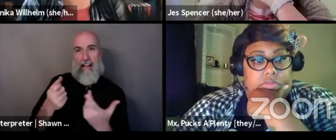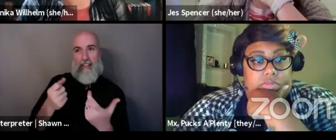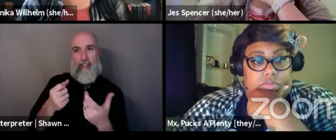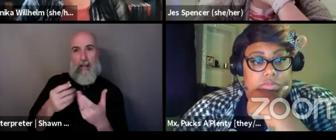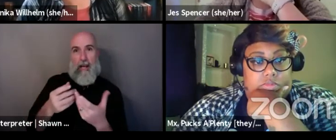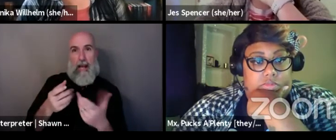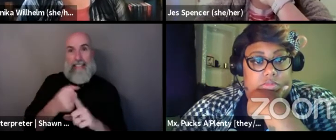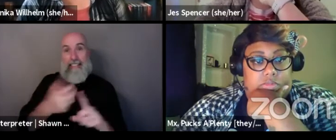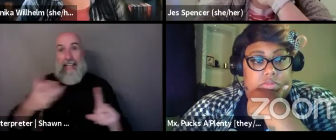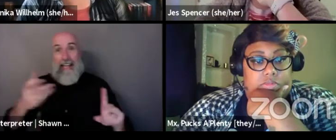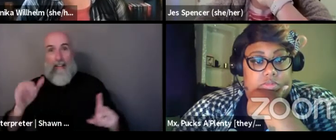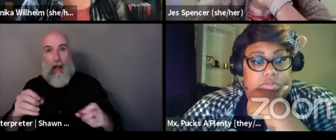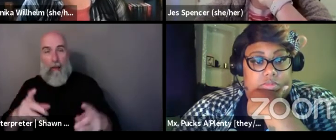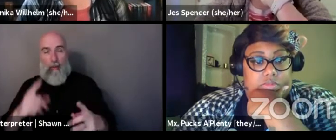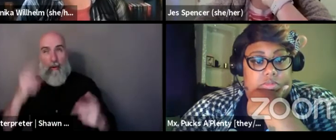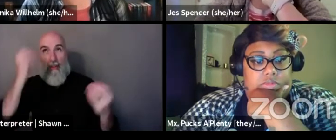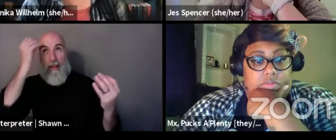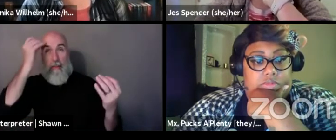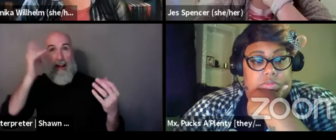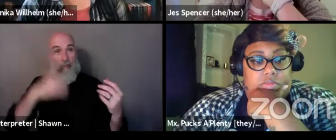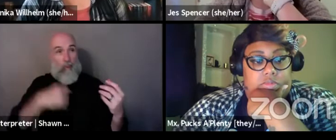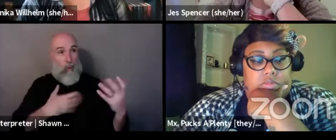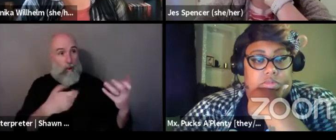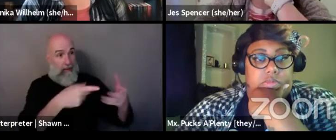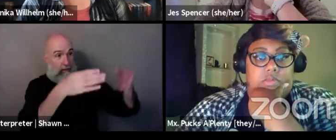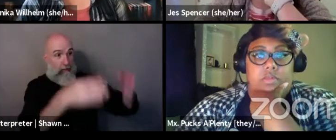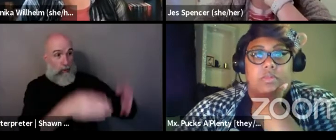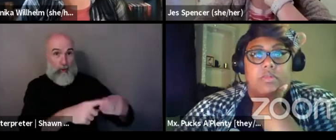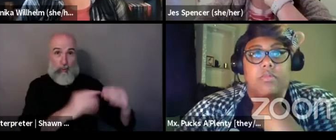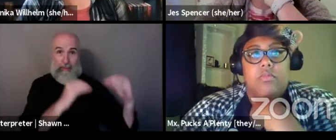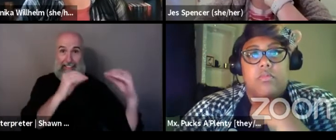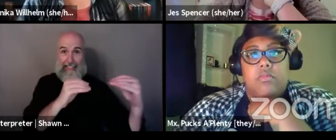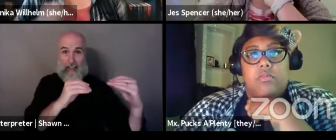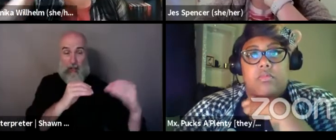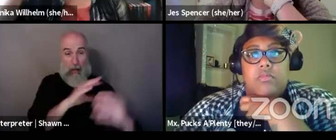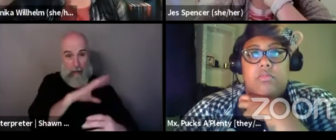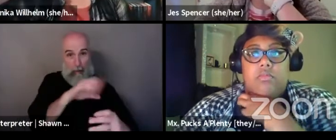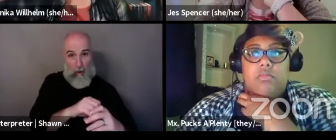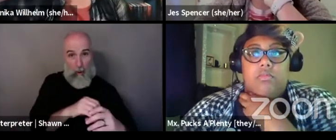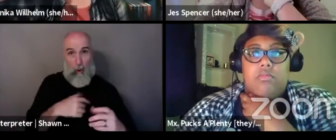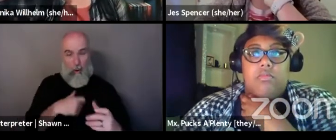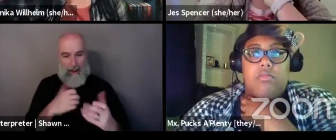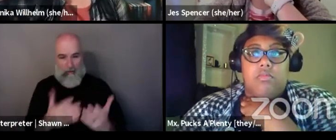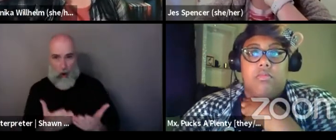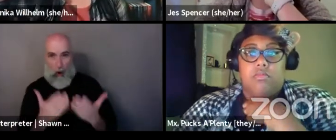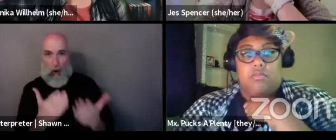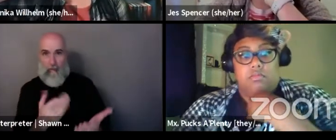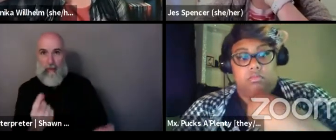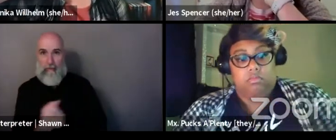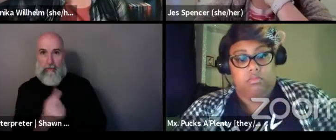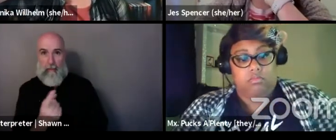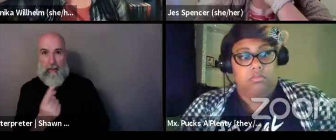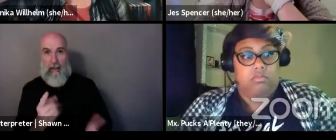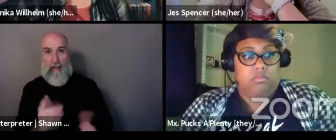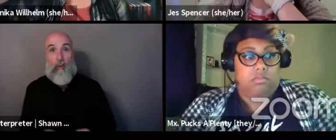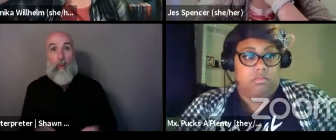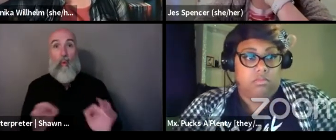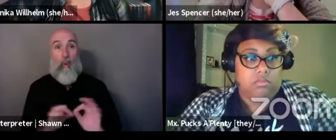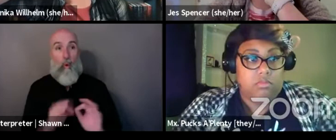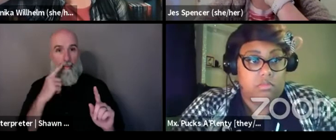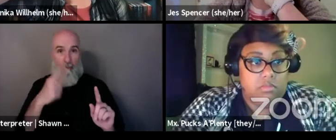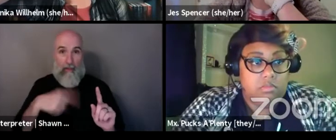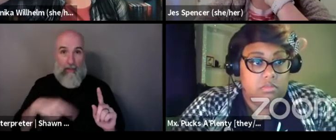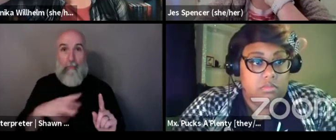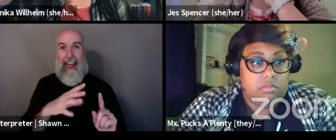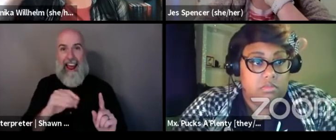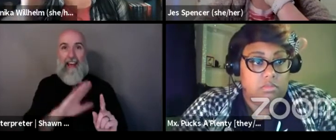and thinking about, if we want this person to teach and be a part of this, we have to offer them something that is worth it to them and their